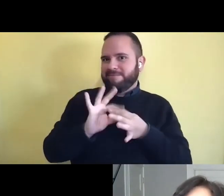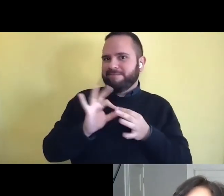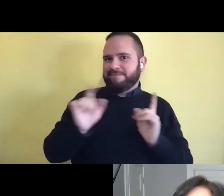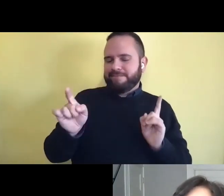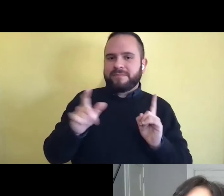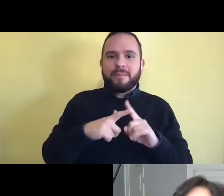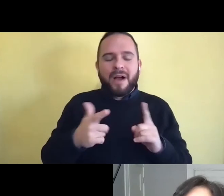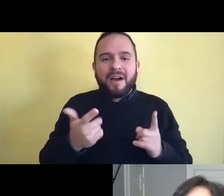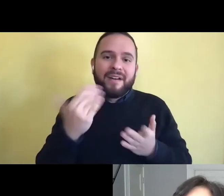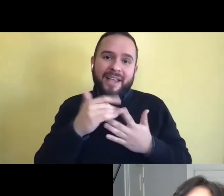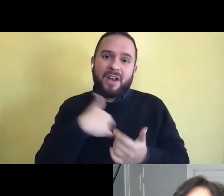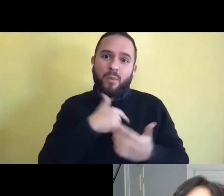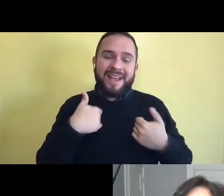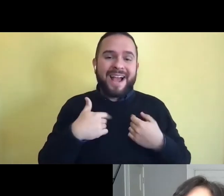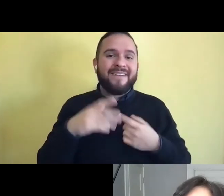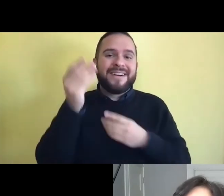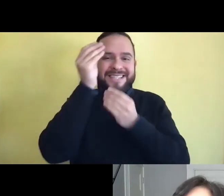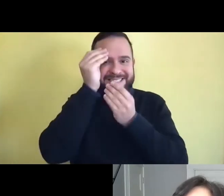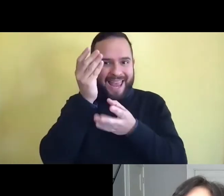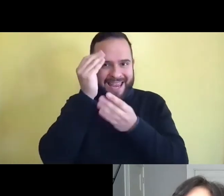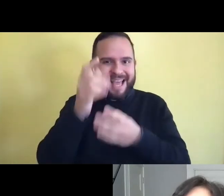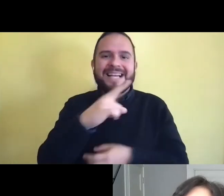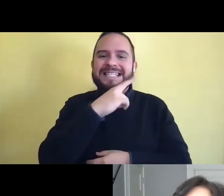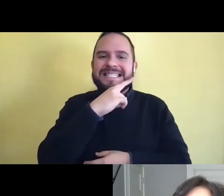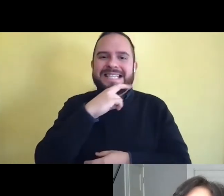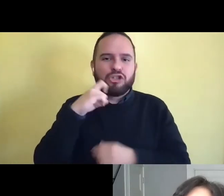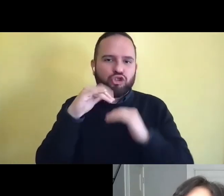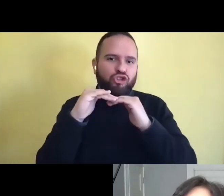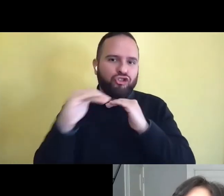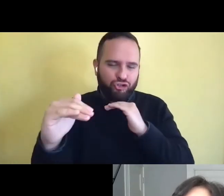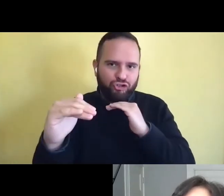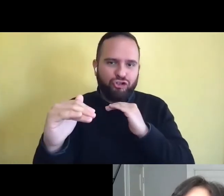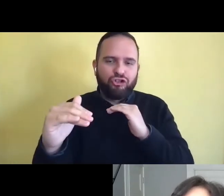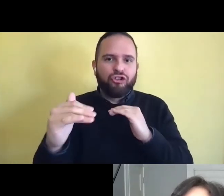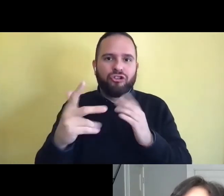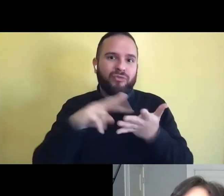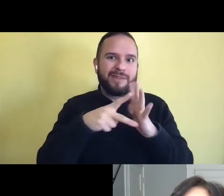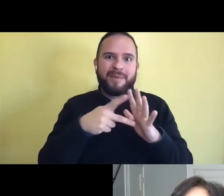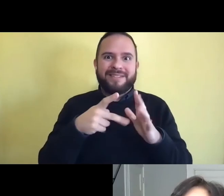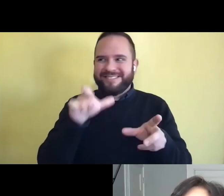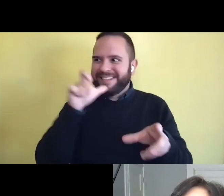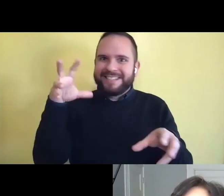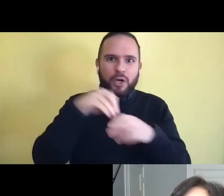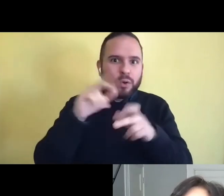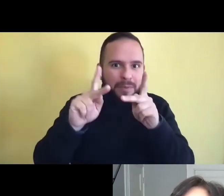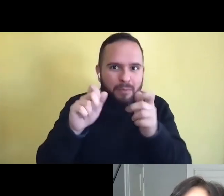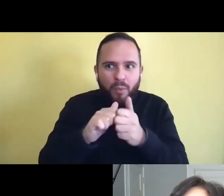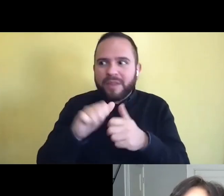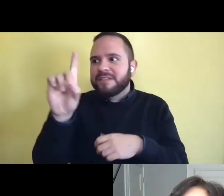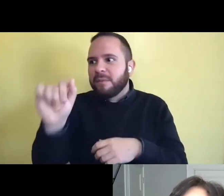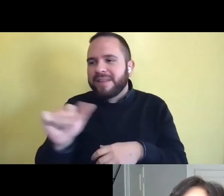data desert when it comes to inclusive data sets that include people with disabilities. And so we will